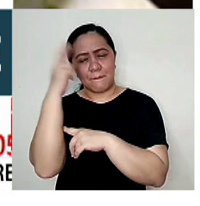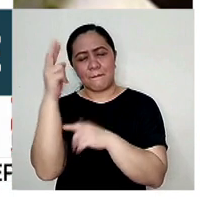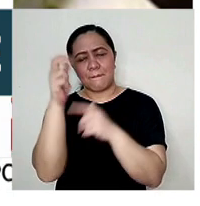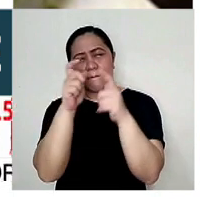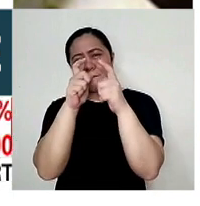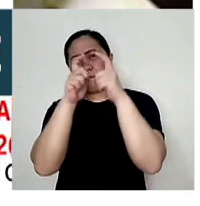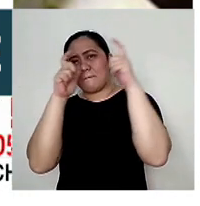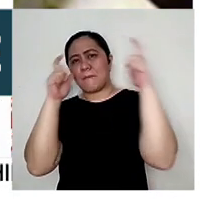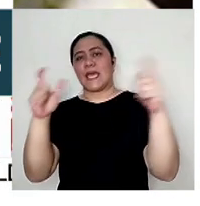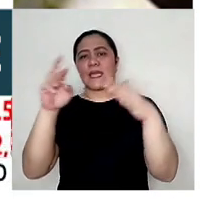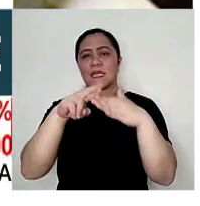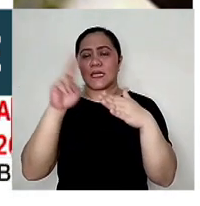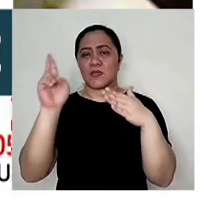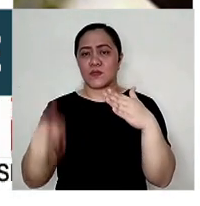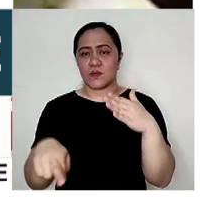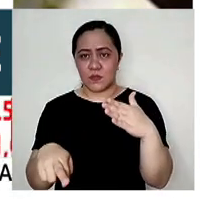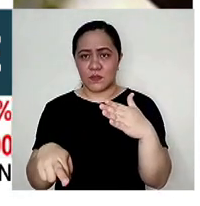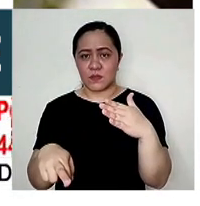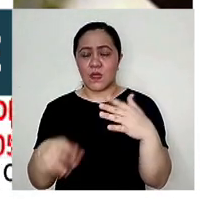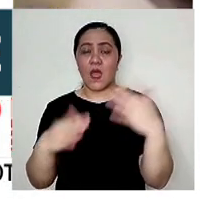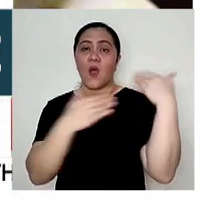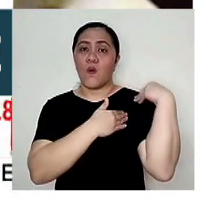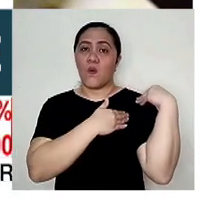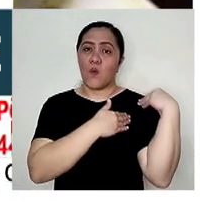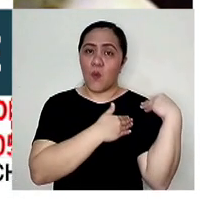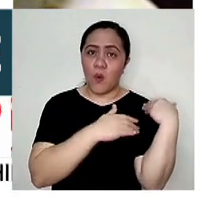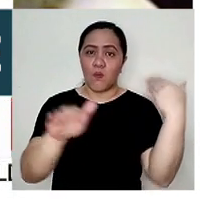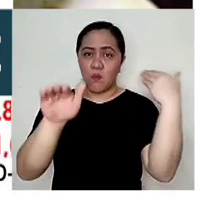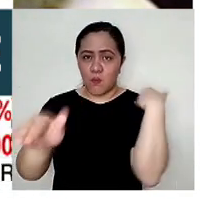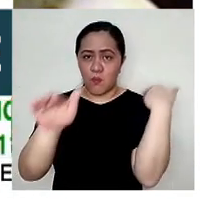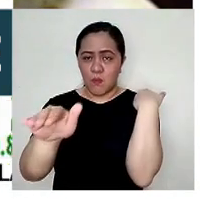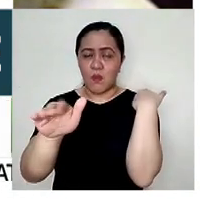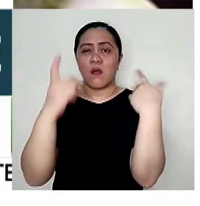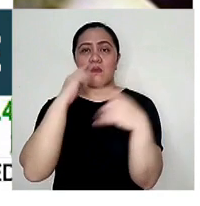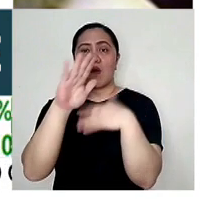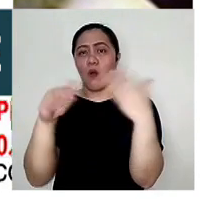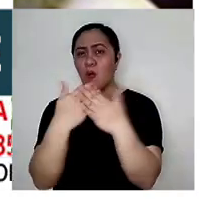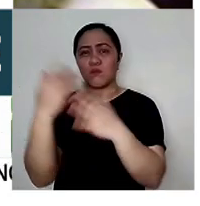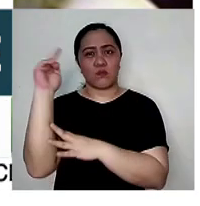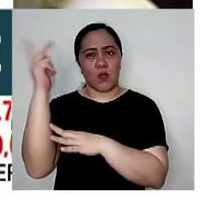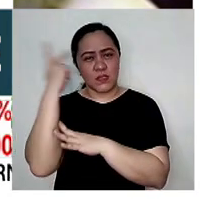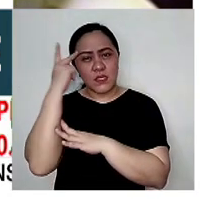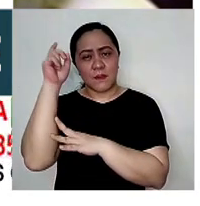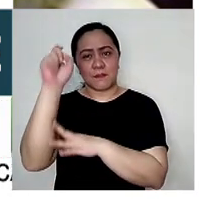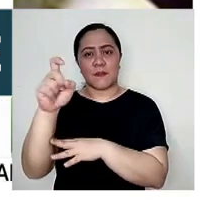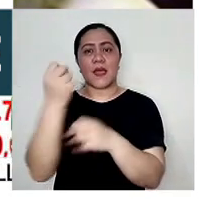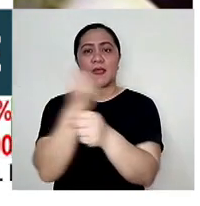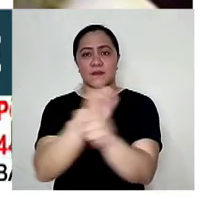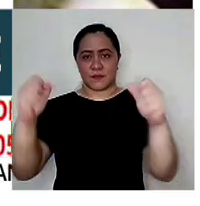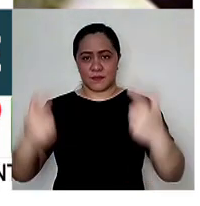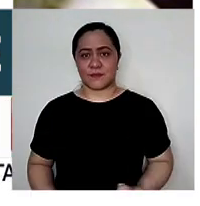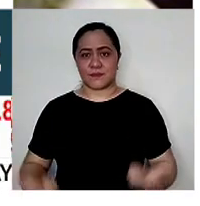outcome, the enormous responsibility that all of our politicians have in order to save the lives of our